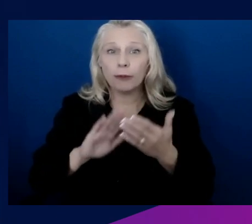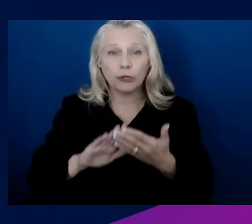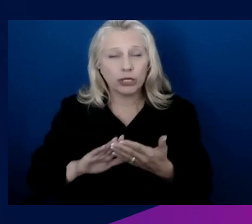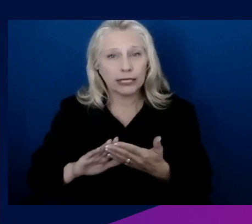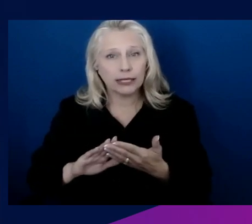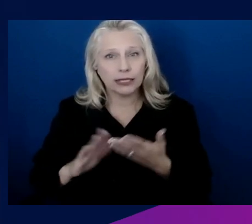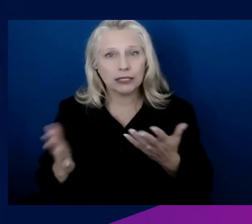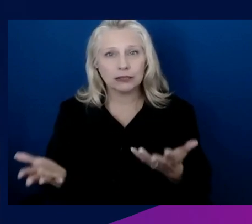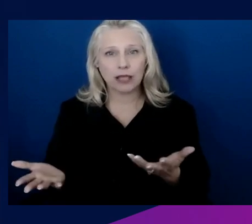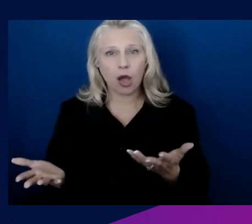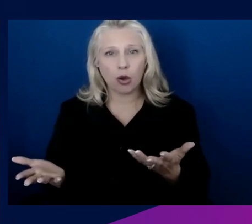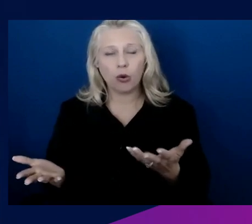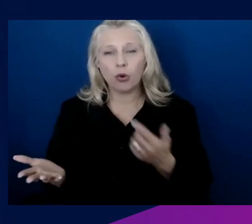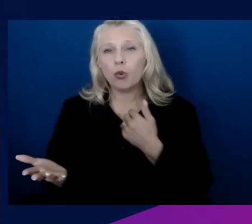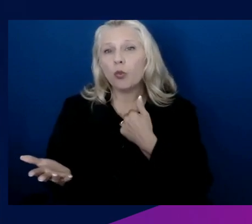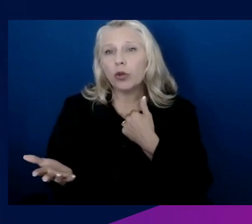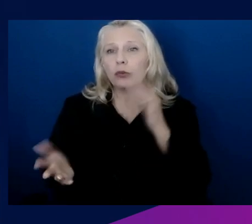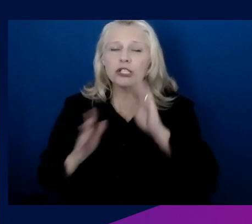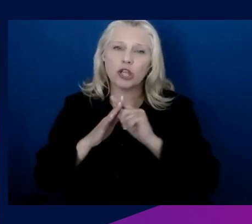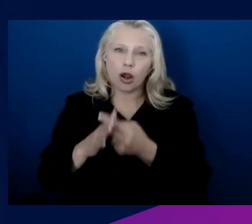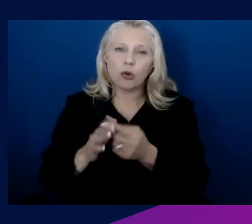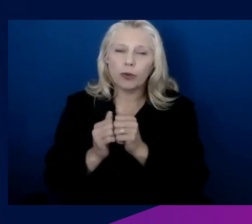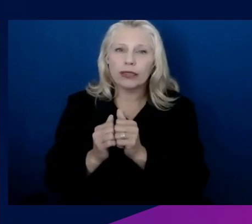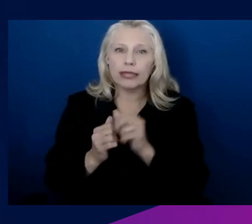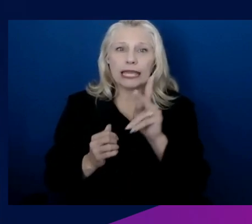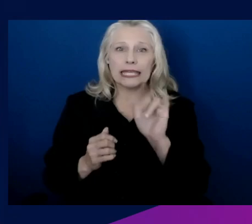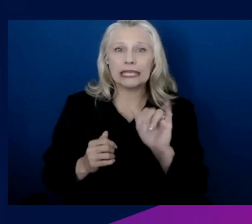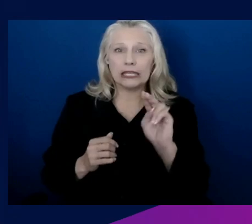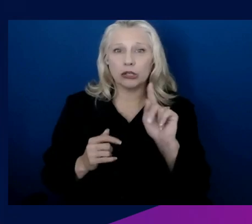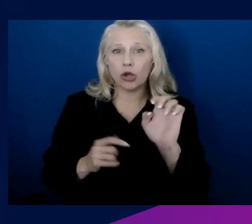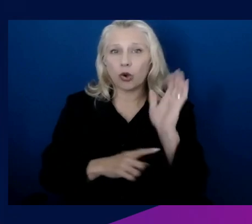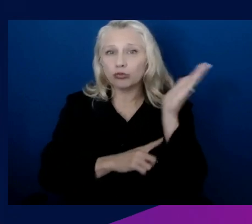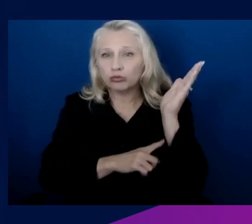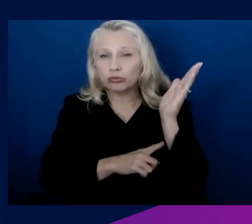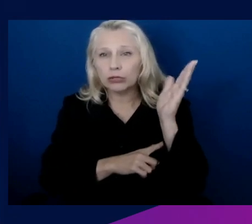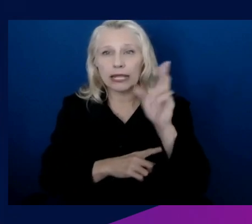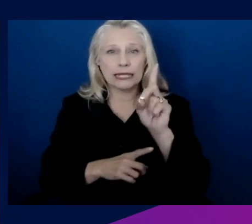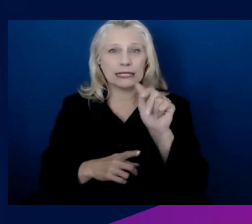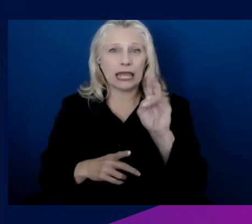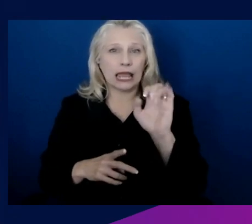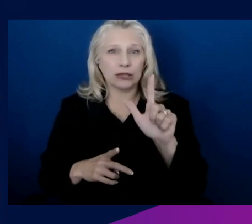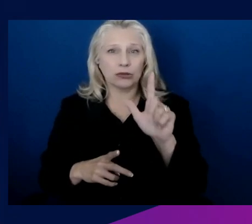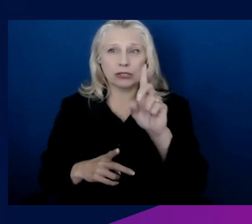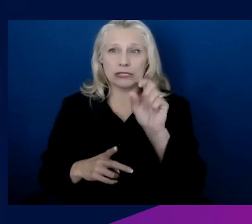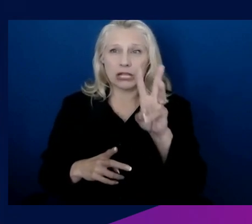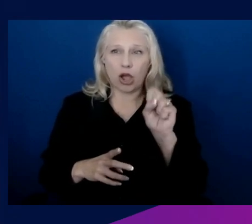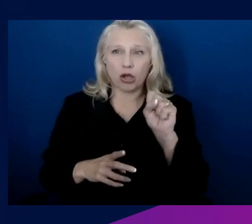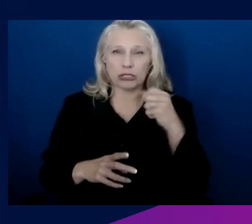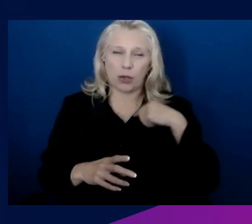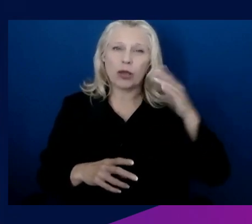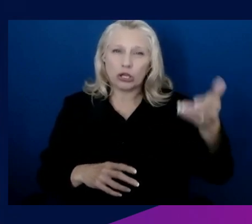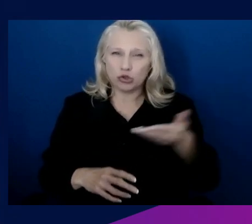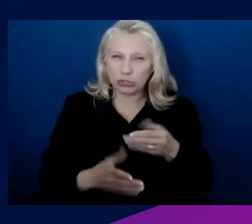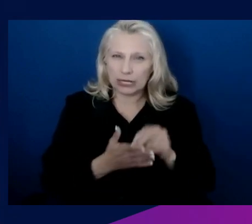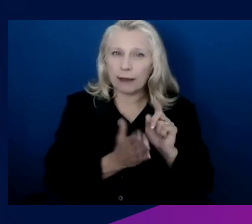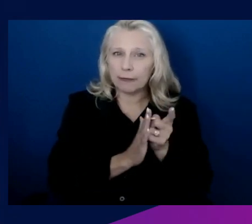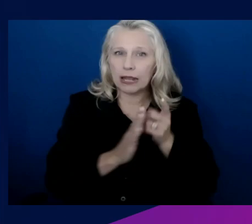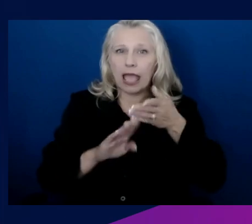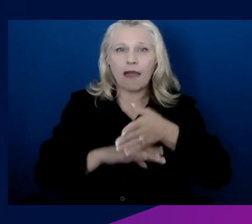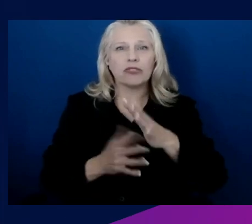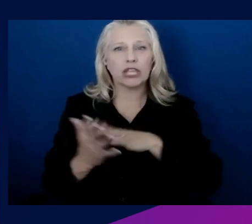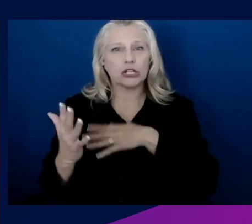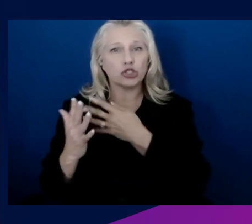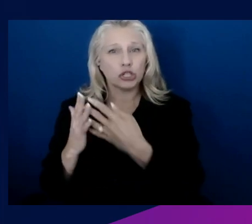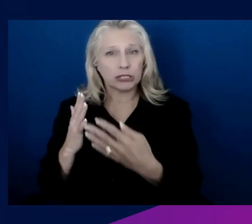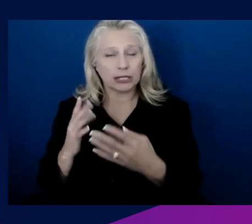So we'll start with a keynote by Daniel Dawes. I'll introduce that in a minute after I've gone through the agenda. And then we're going to have